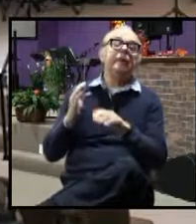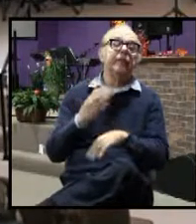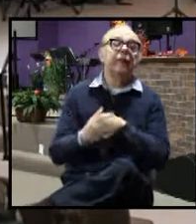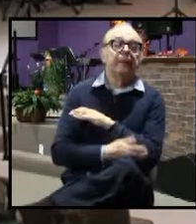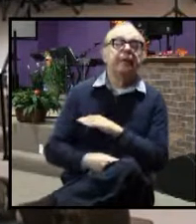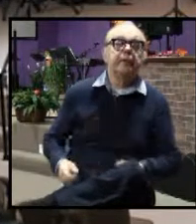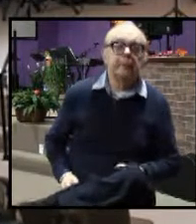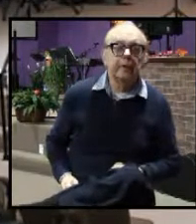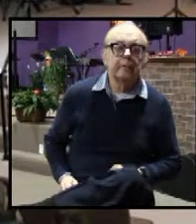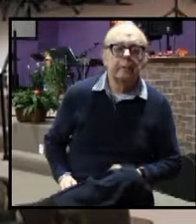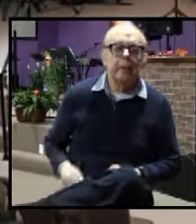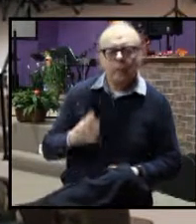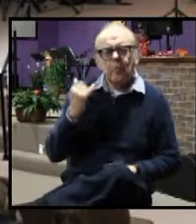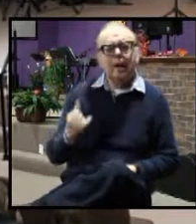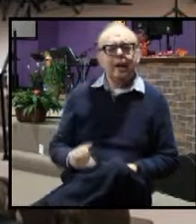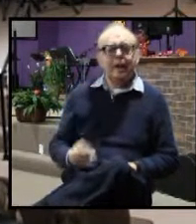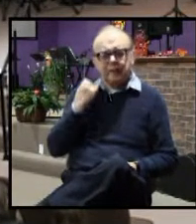country?